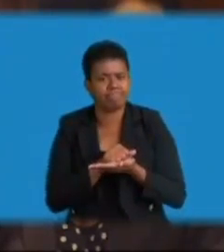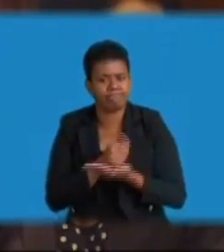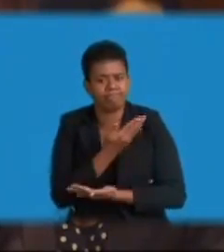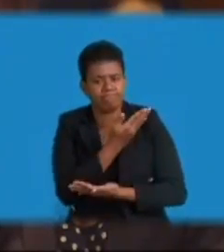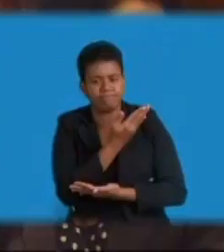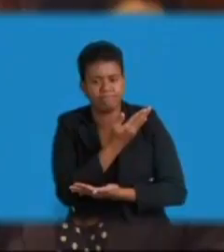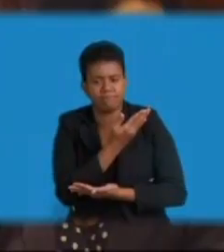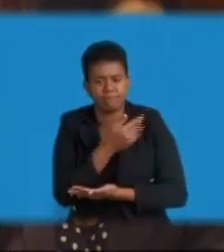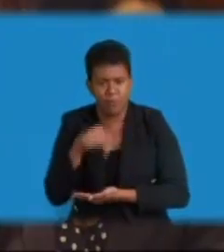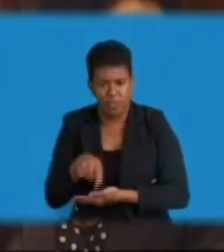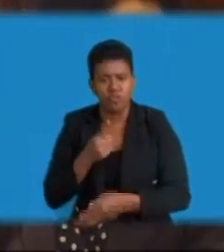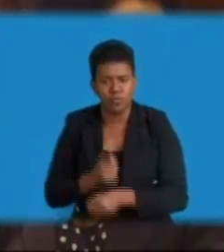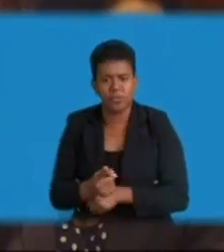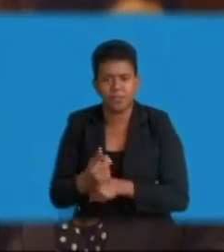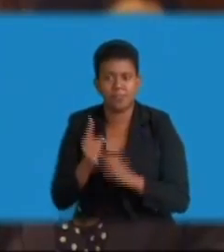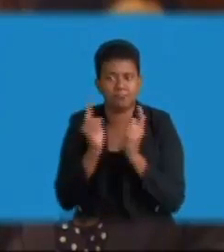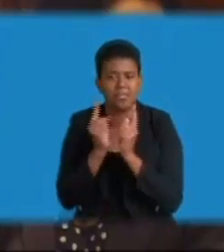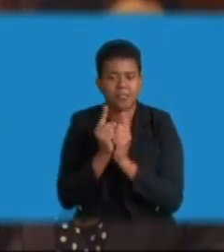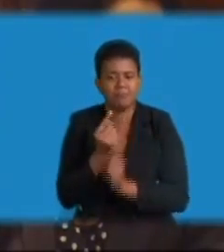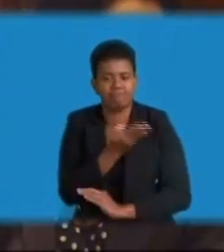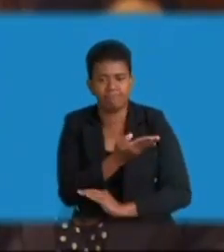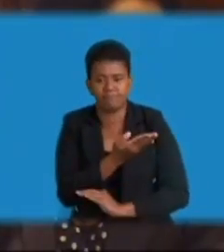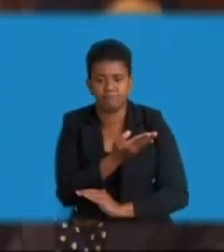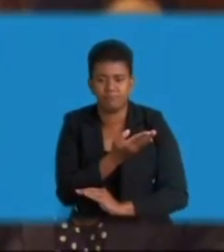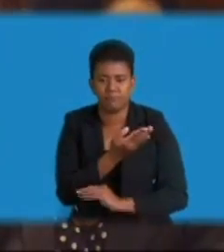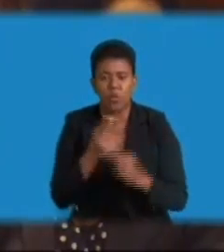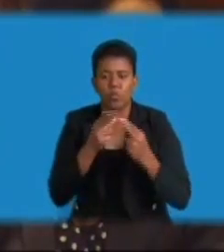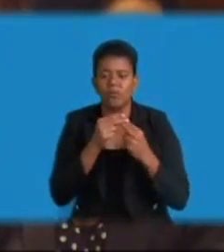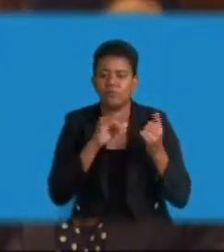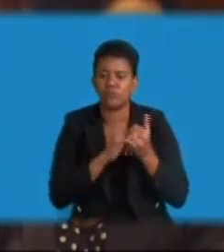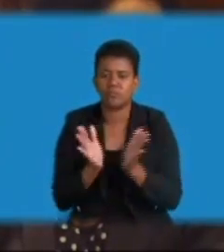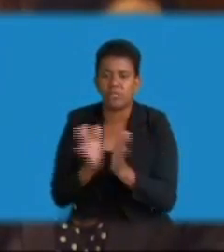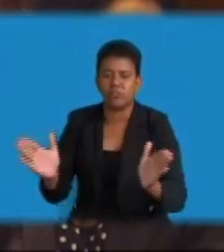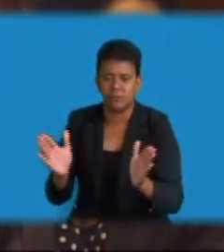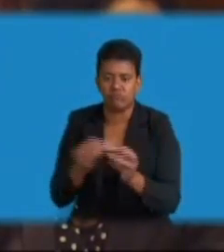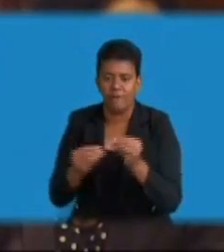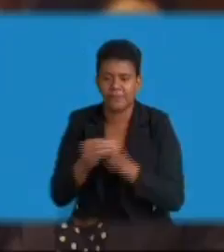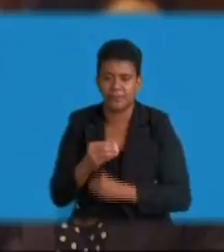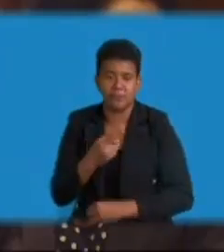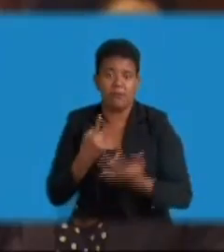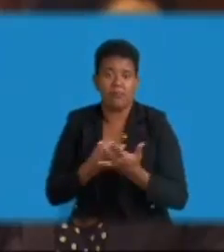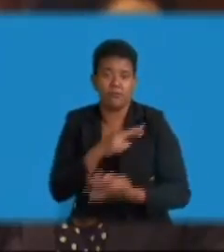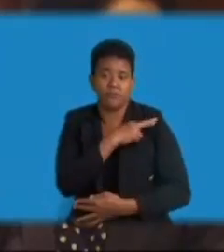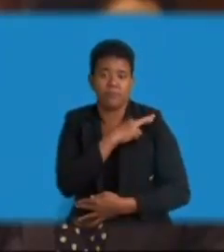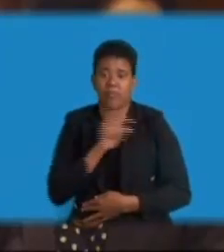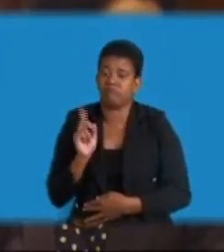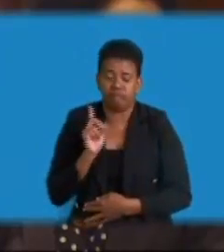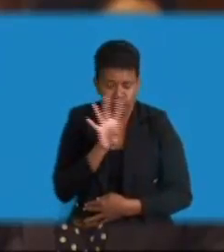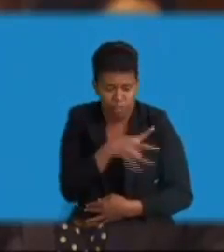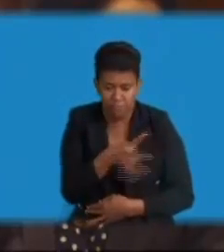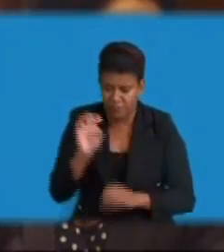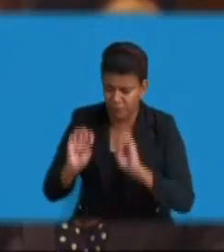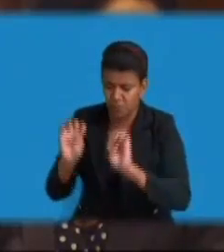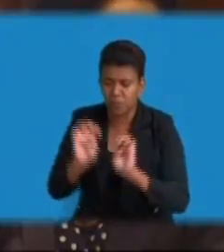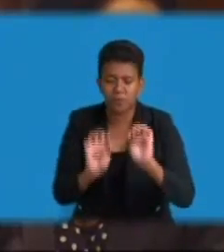General's office to see if we can finalize it. Madam Speaker, another role of the Ministry is to undertake all valuation works for the